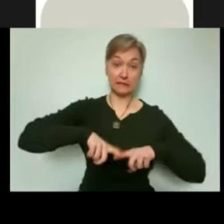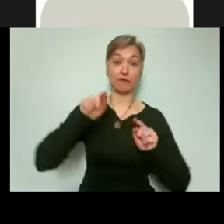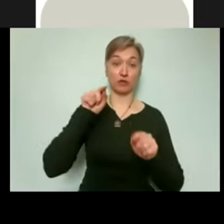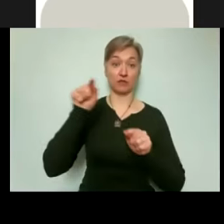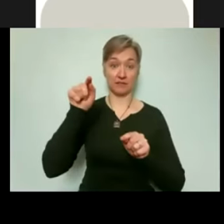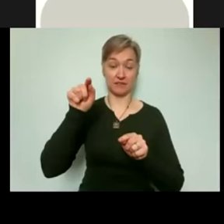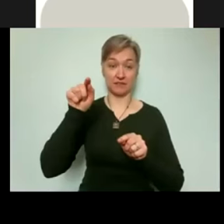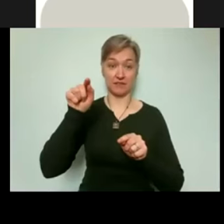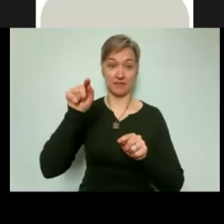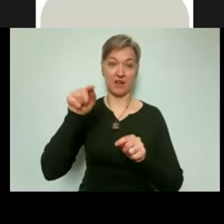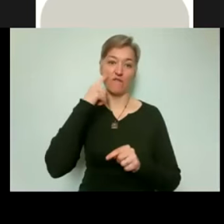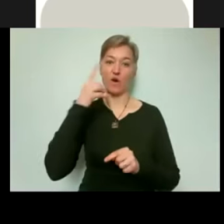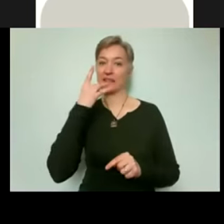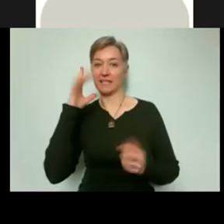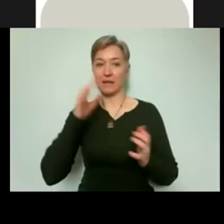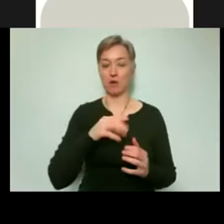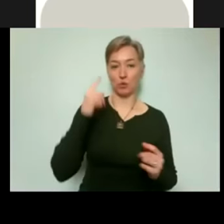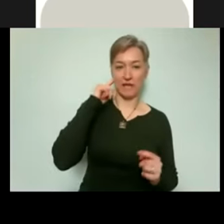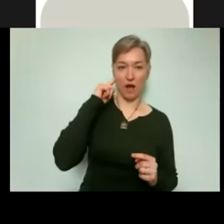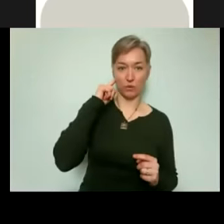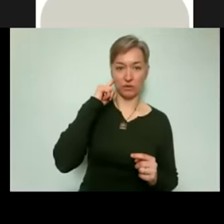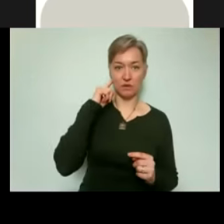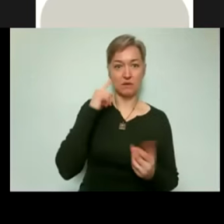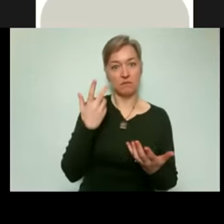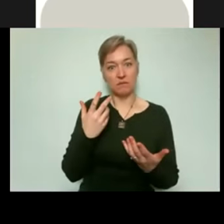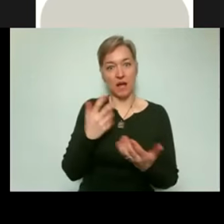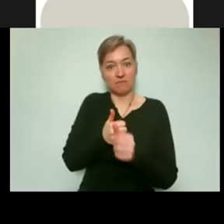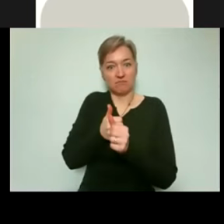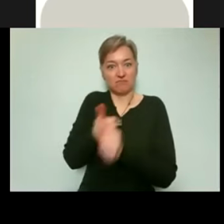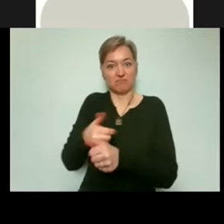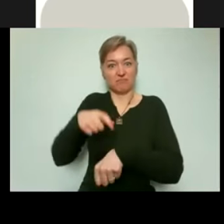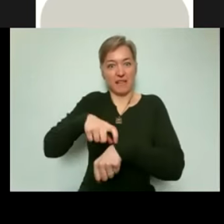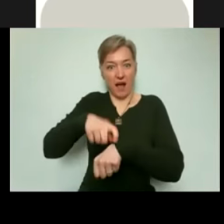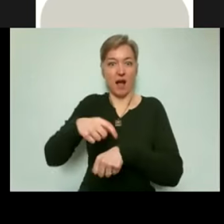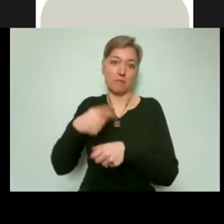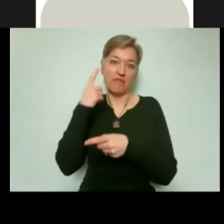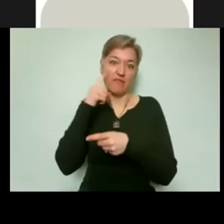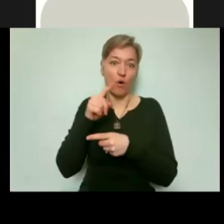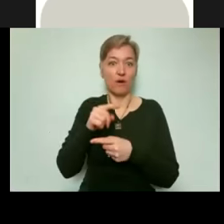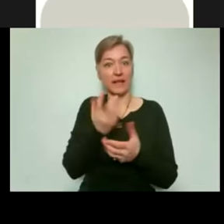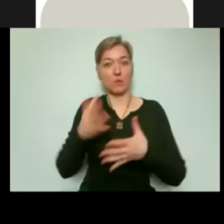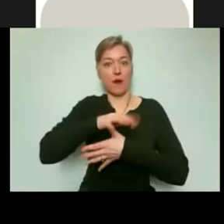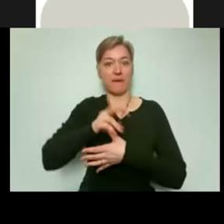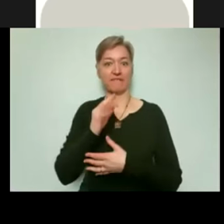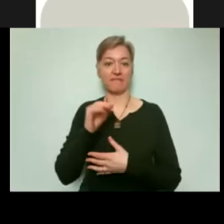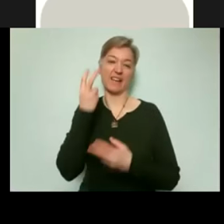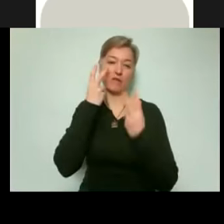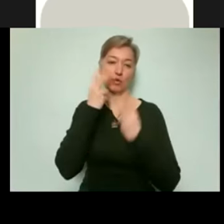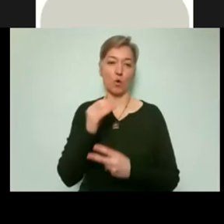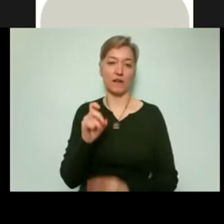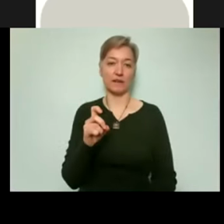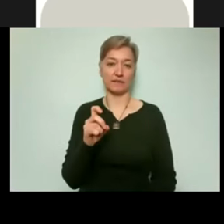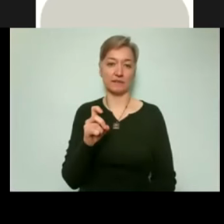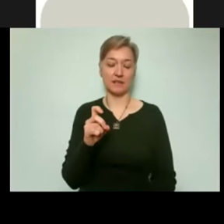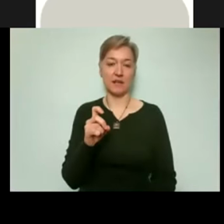tones, and that they obey the proper temporal dynamics that you would expect from primary visual cortex. And the responses mostly come